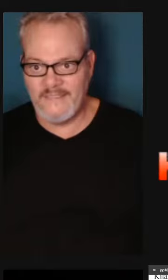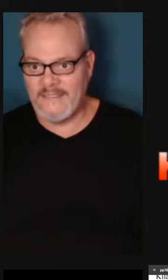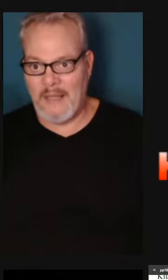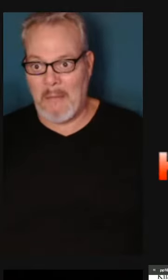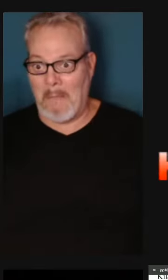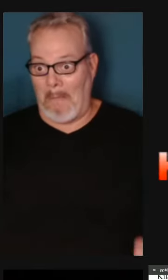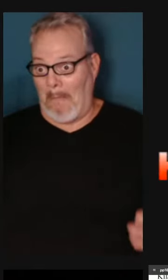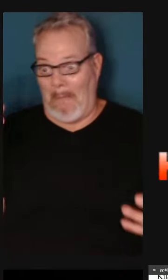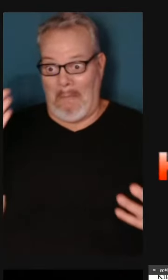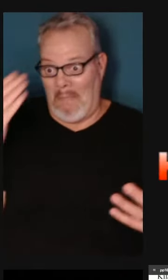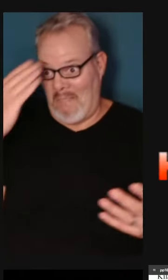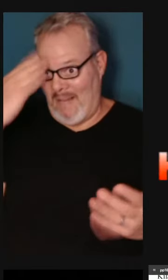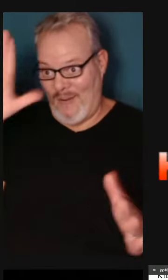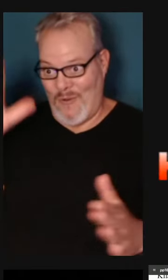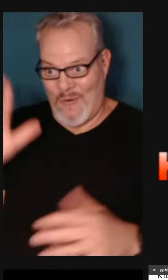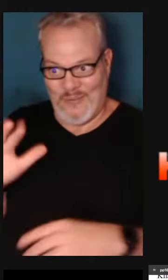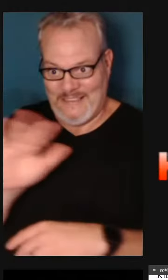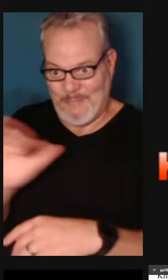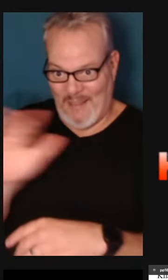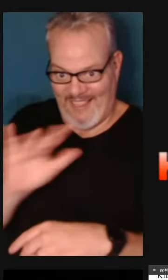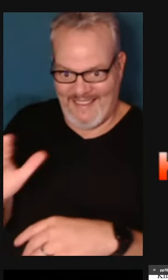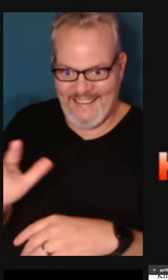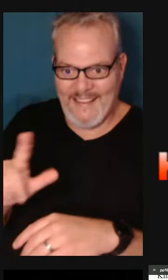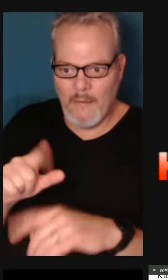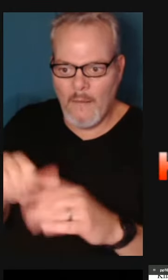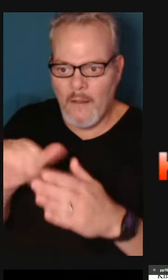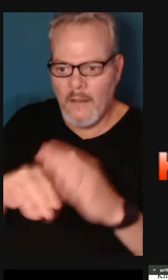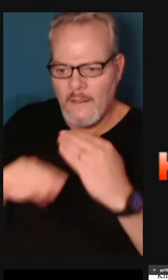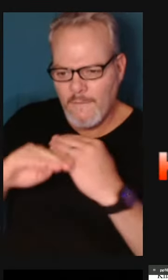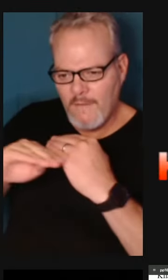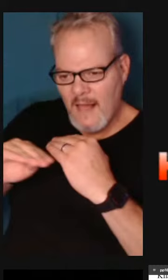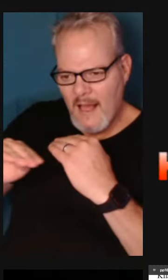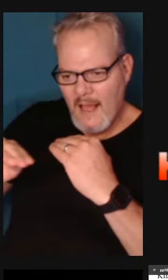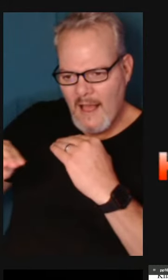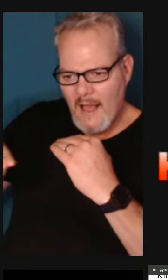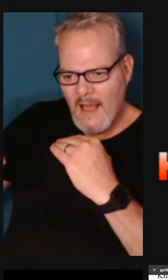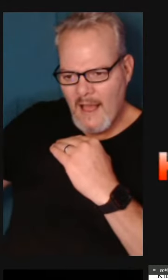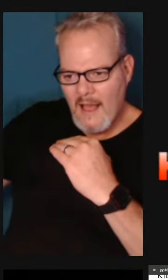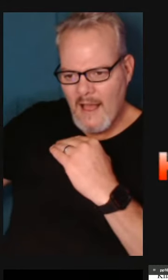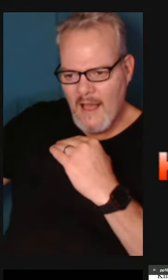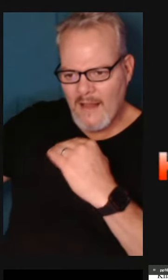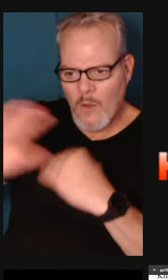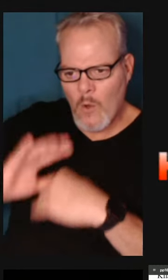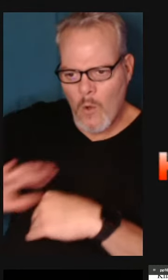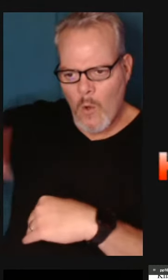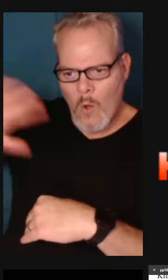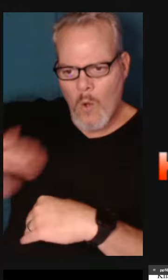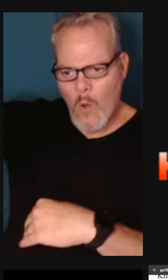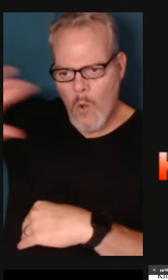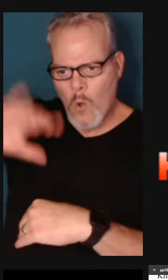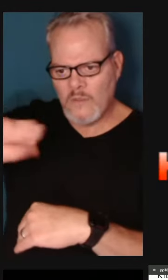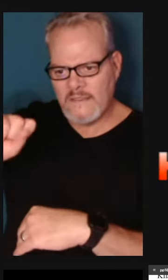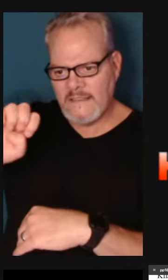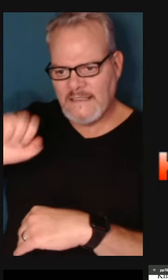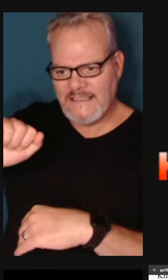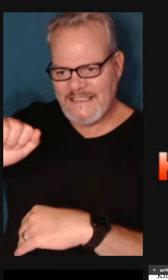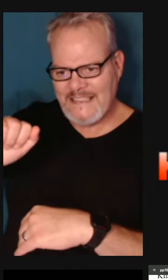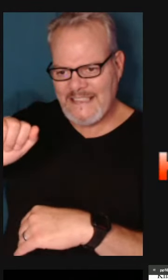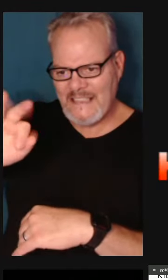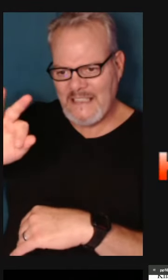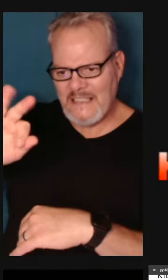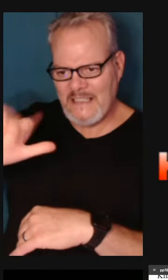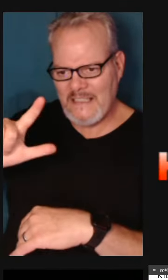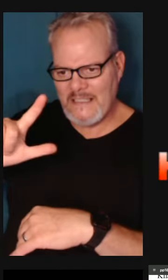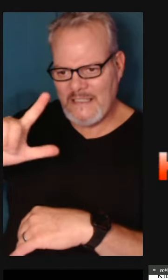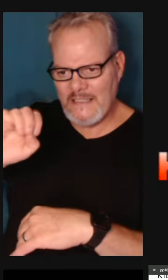it again, but it's, just there's this long flat fault. It used to be the old seafloor. It's just a weakness between the layers, right? And so